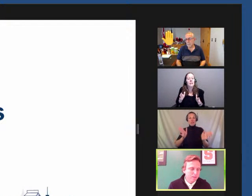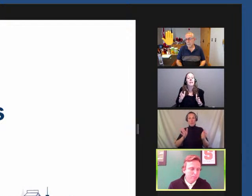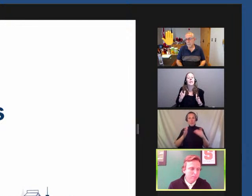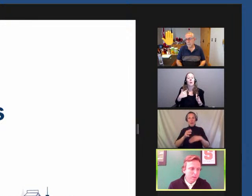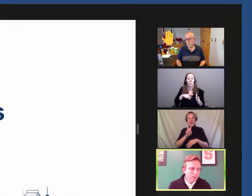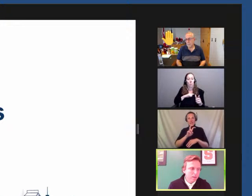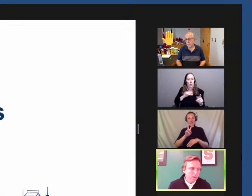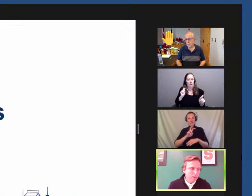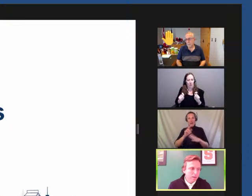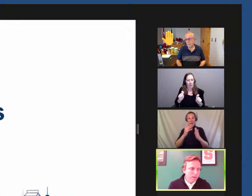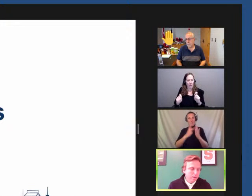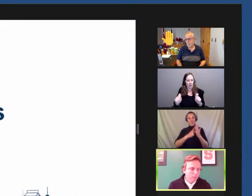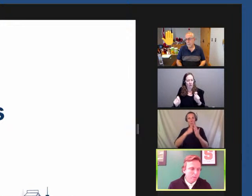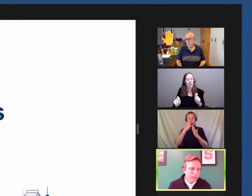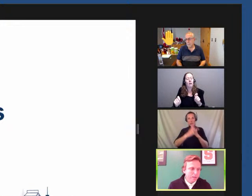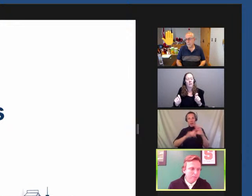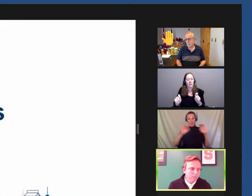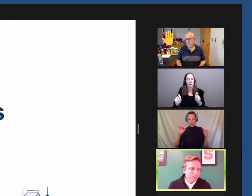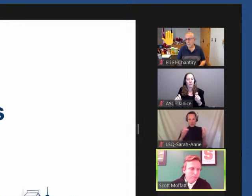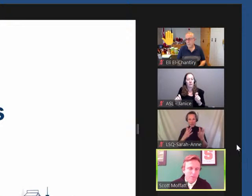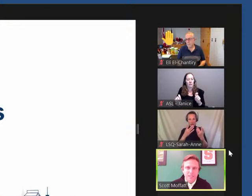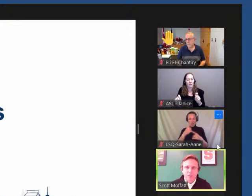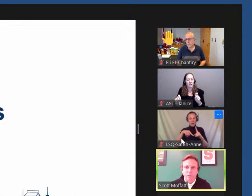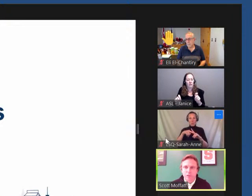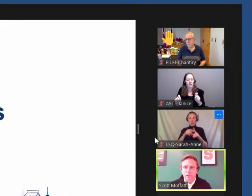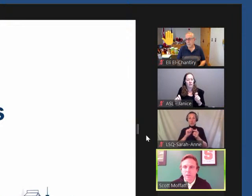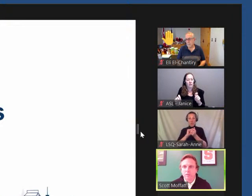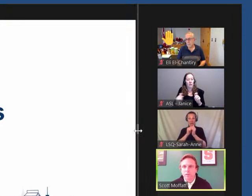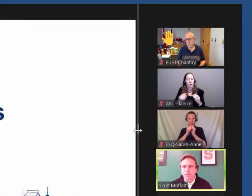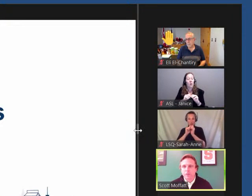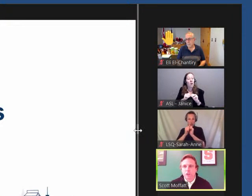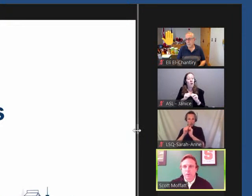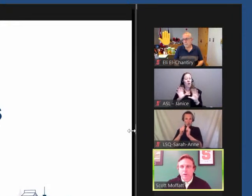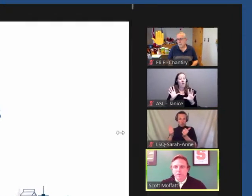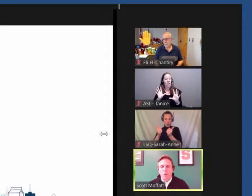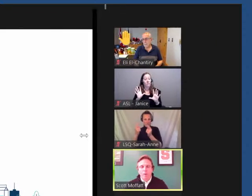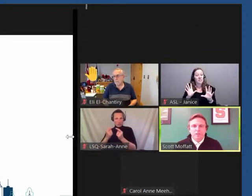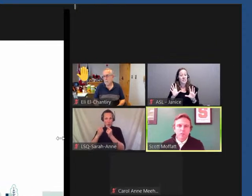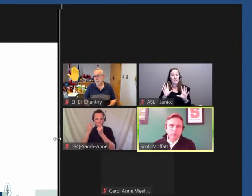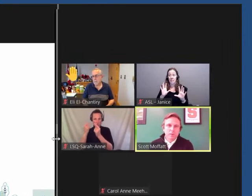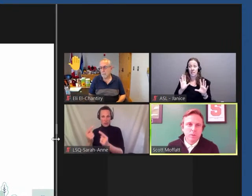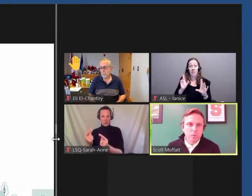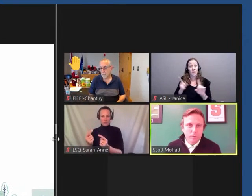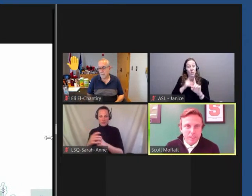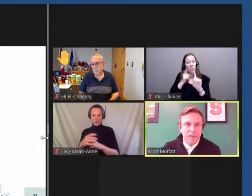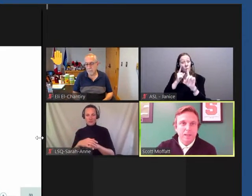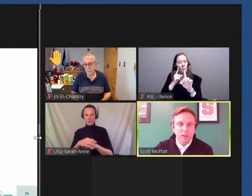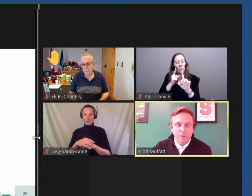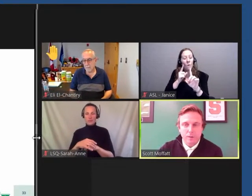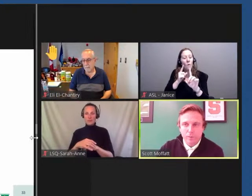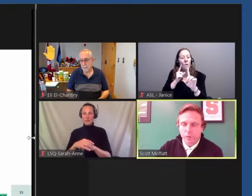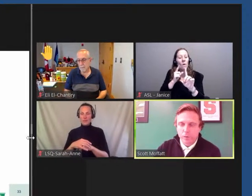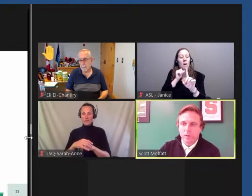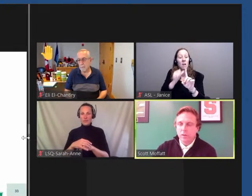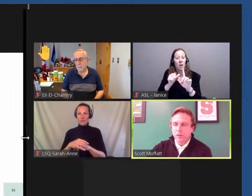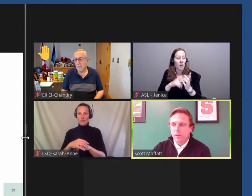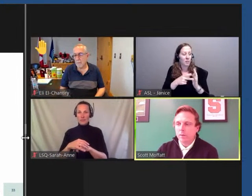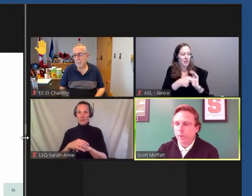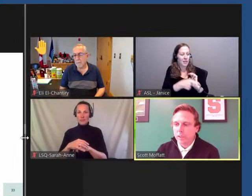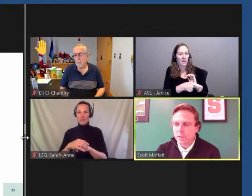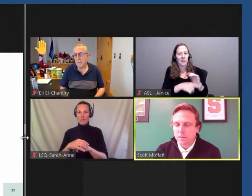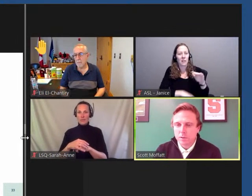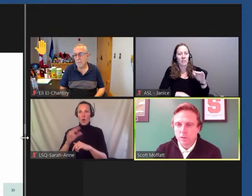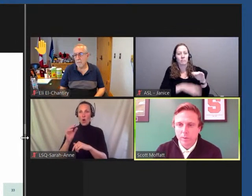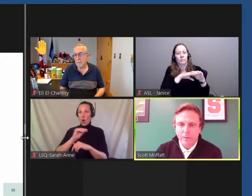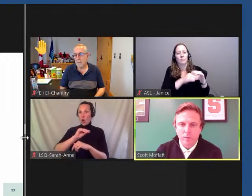adjustments. And I think we obviously didn't reach the diversion rate we were hoping to, which would have extended the life even further.